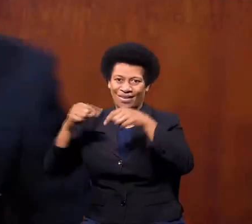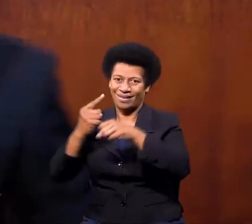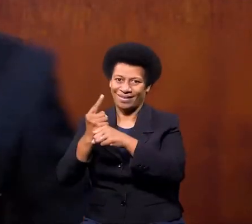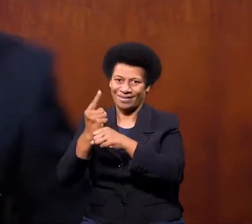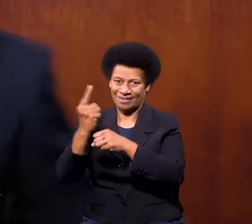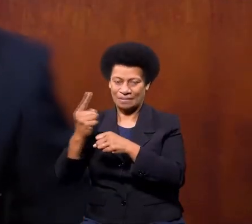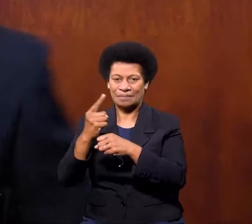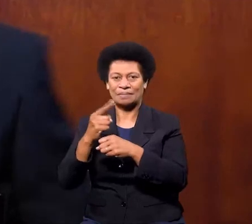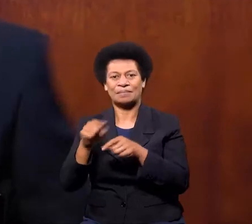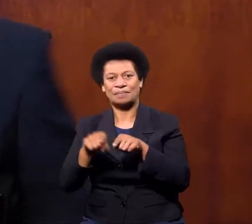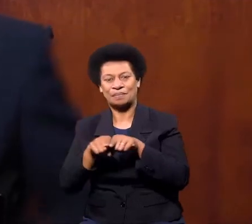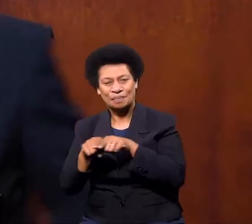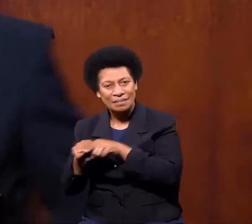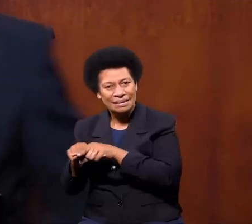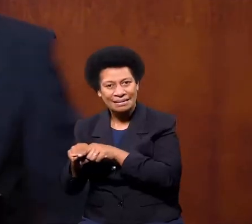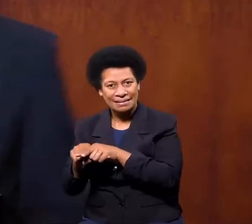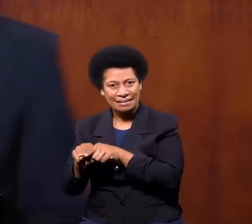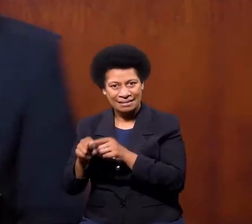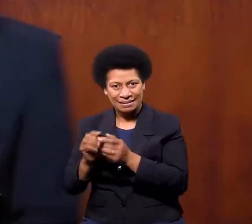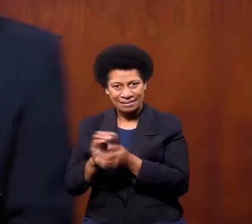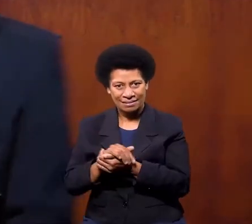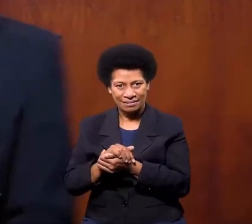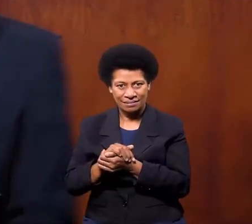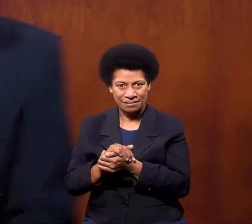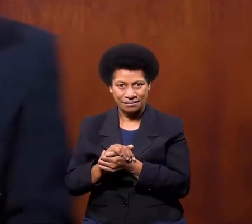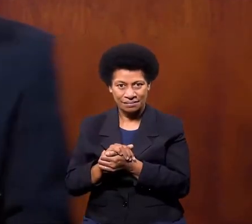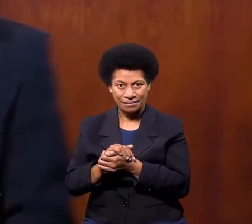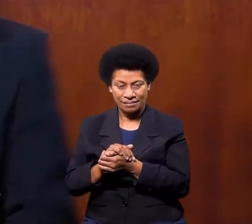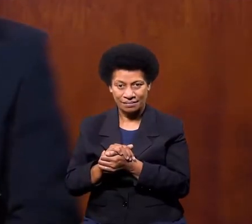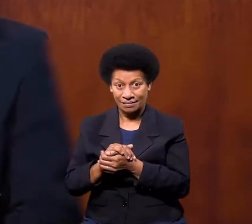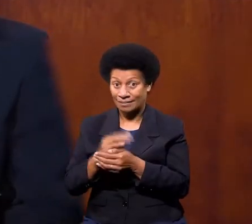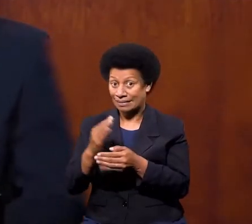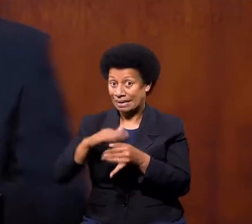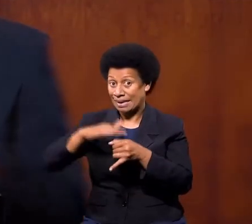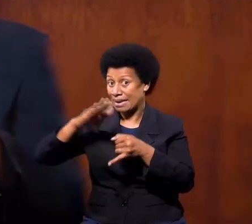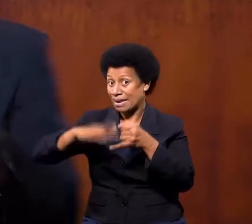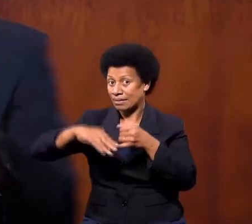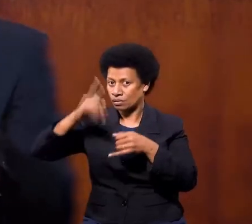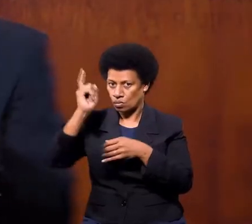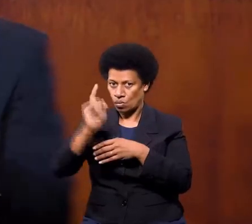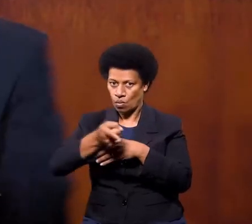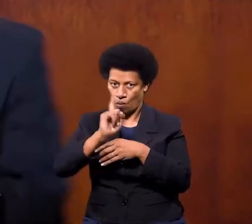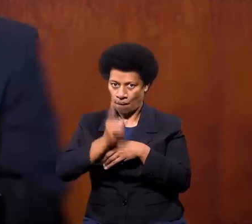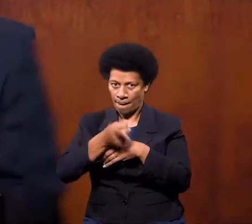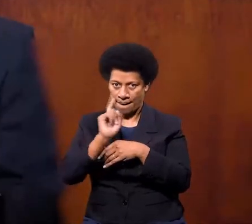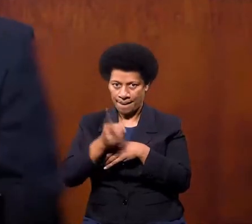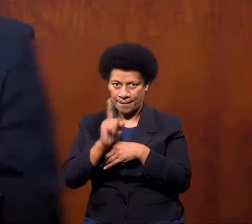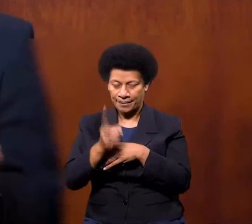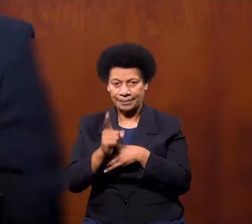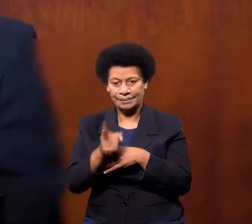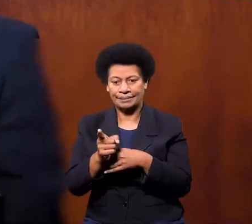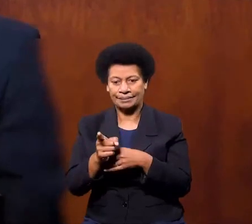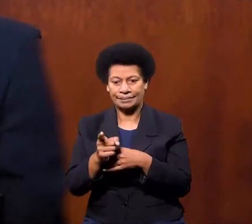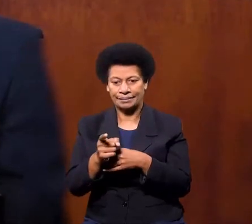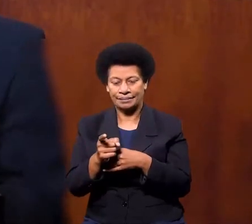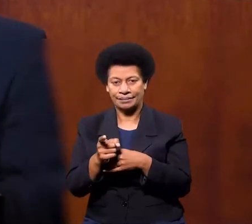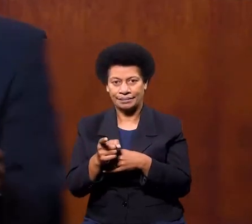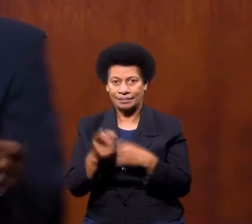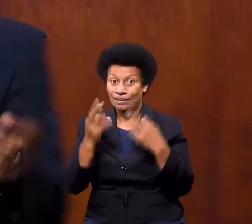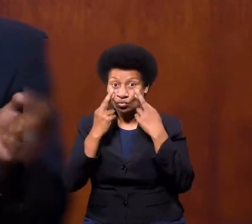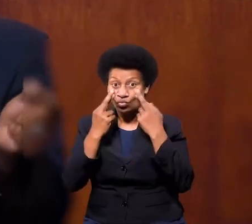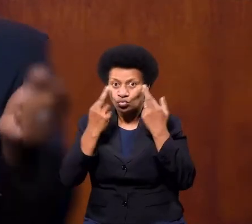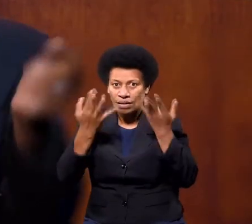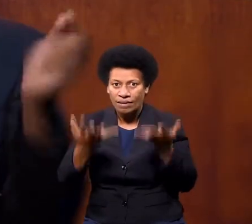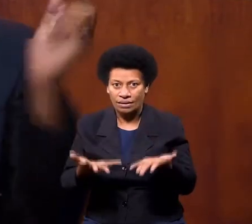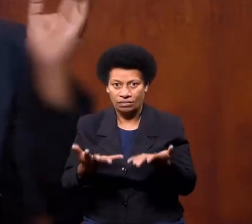your God. Okay, so that last warning, okay, that is given in Revelation 14, 6 to 7, is